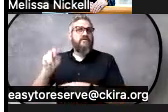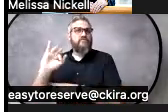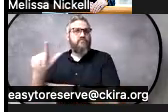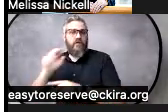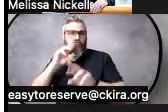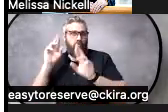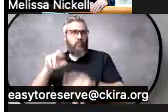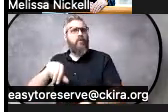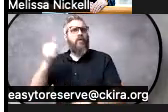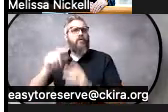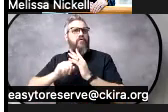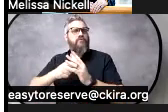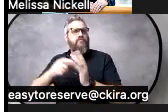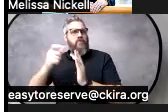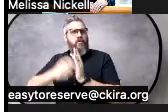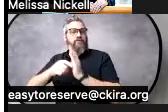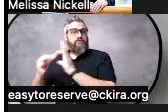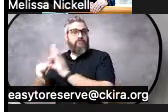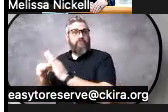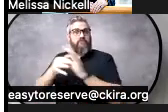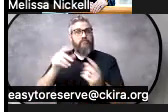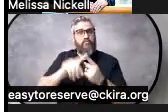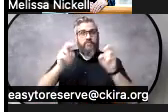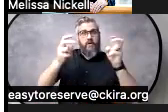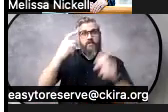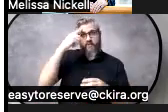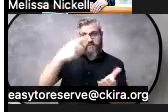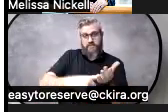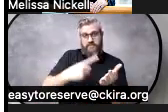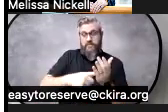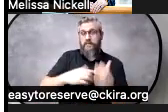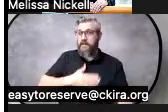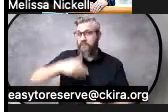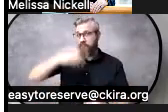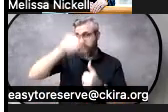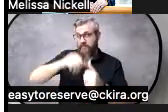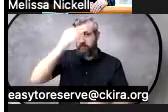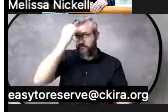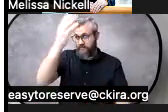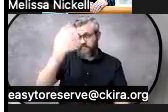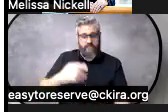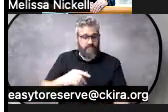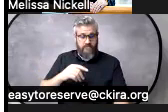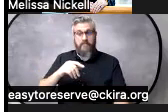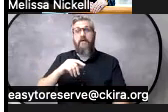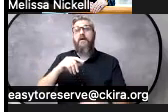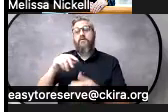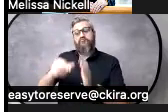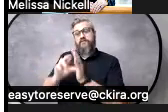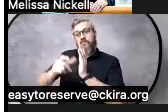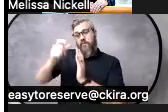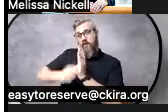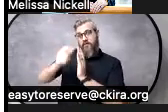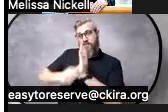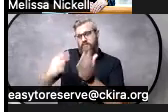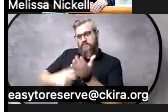original articles as they pertain to the topic of discussion. Please note that unlike original articles, review articles discuss